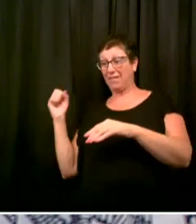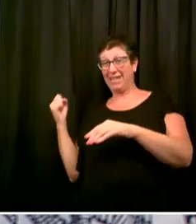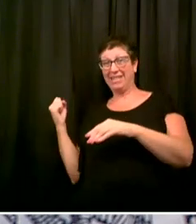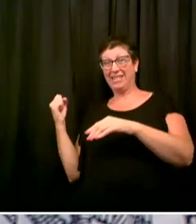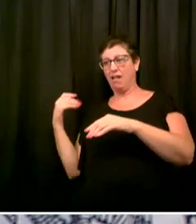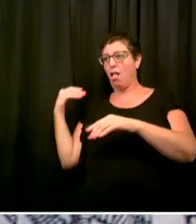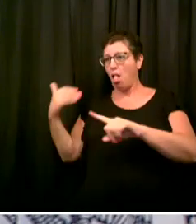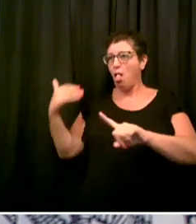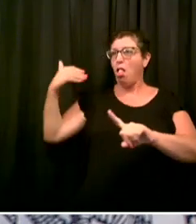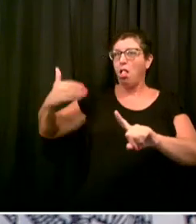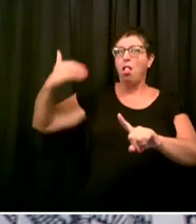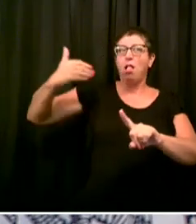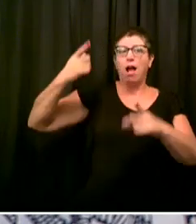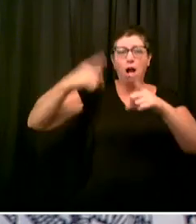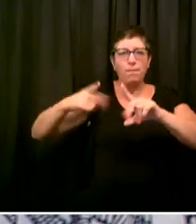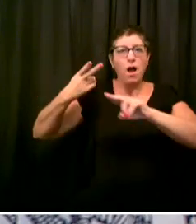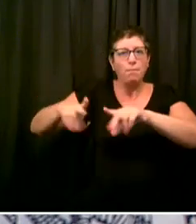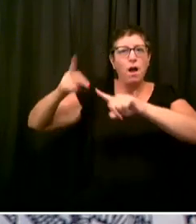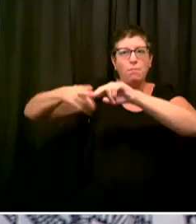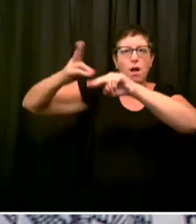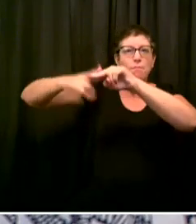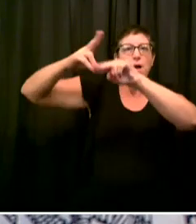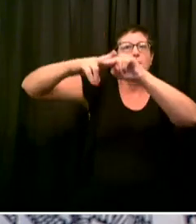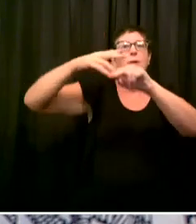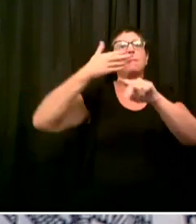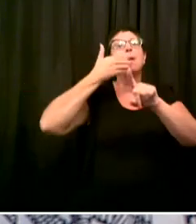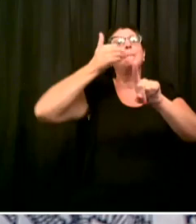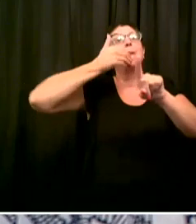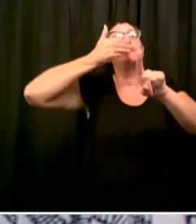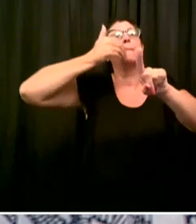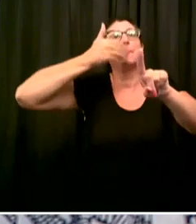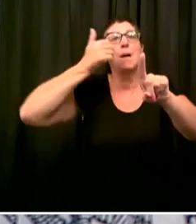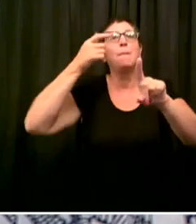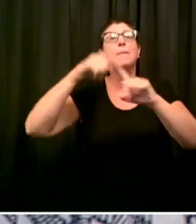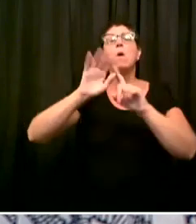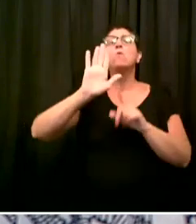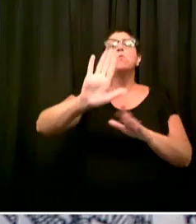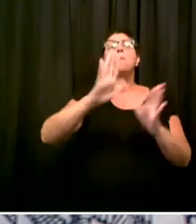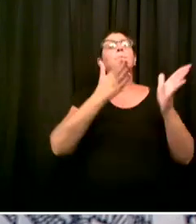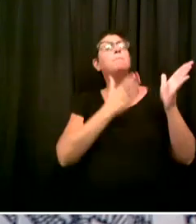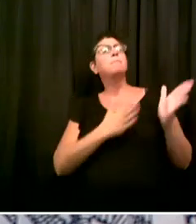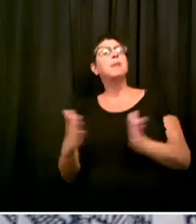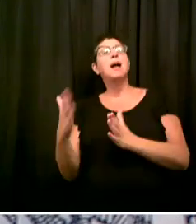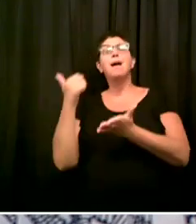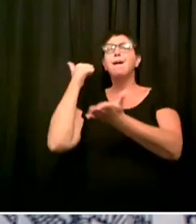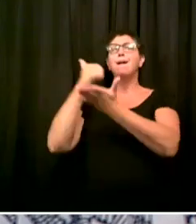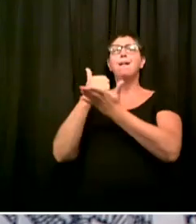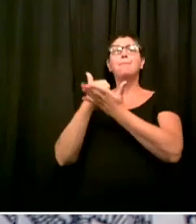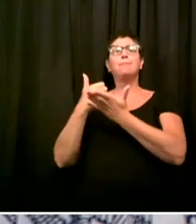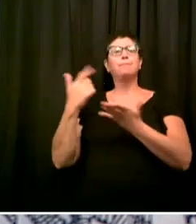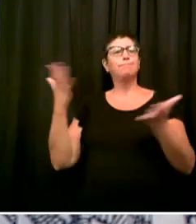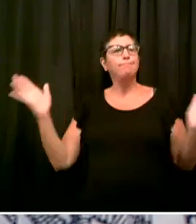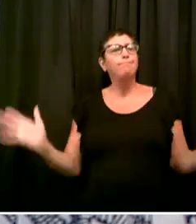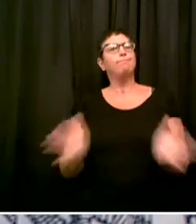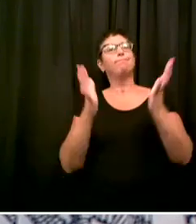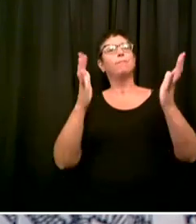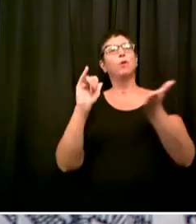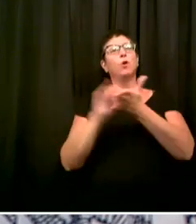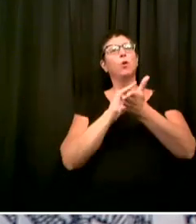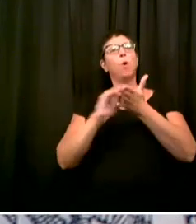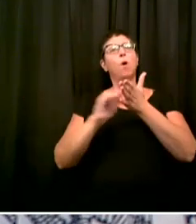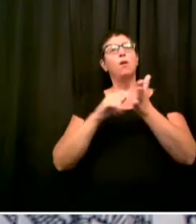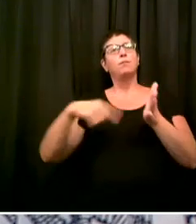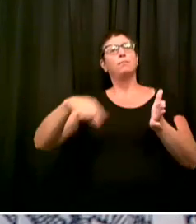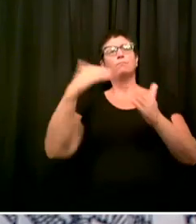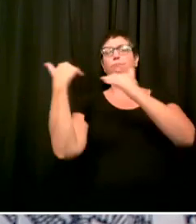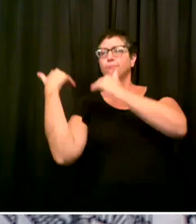plan to get New Yorkers to take ownership of their neighborhoods and fill the voids where the city agencies aren't able to provide the services